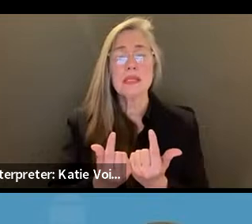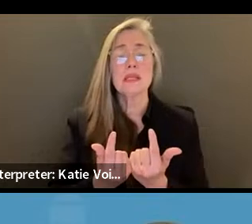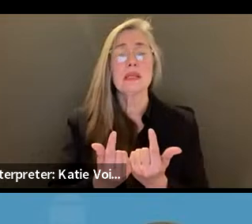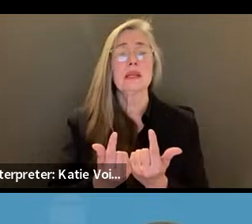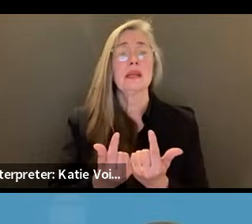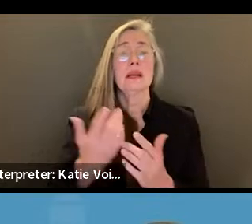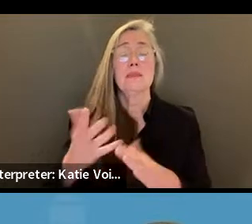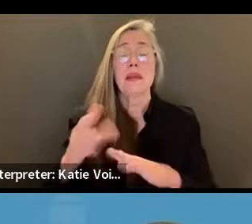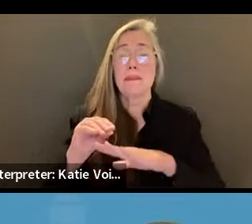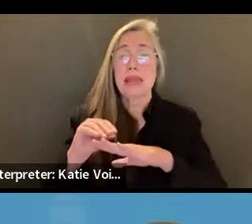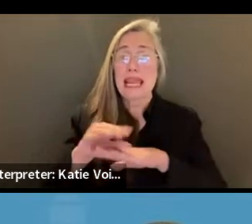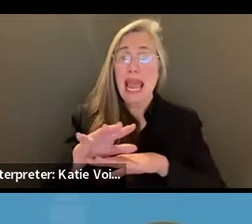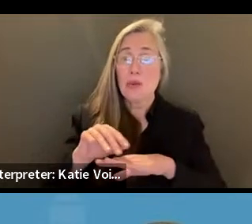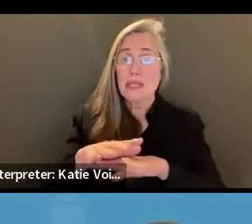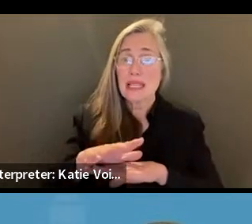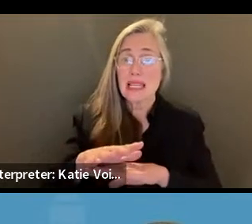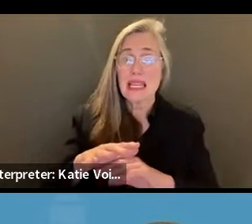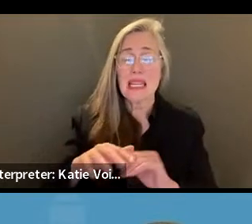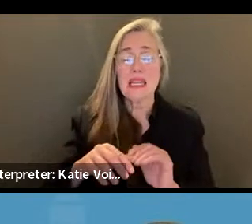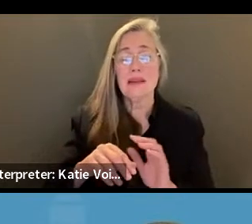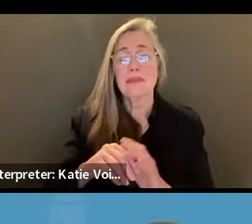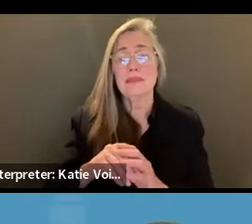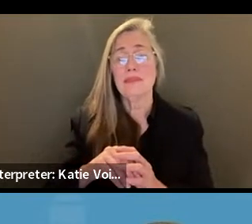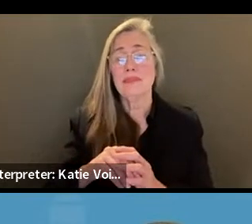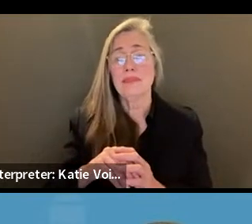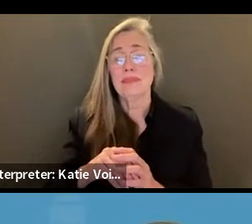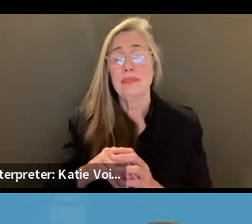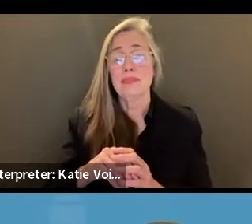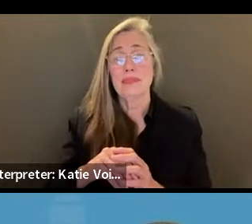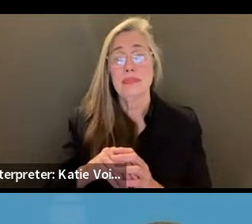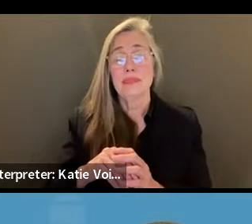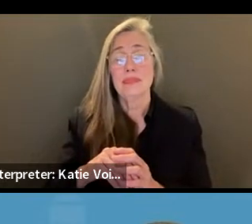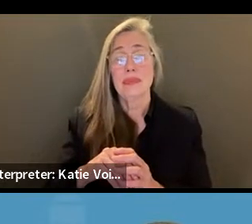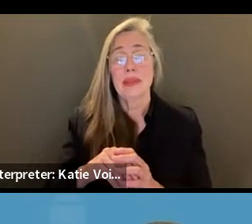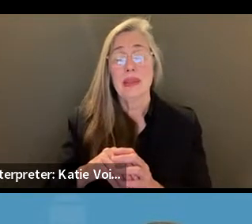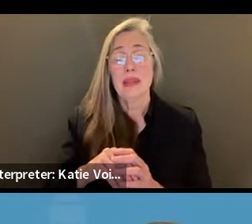counseling for all of the above.